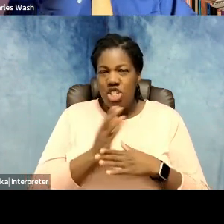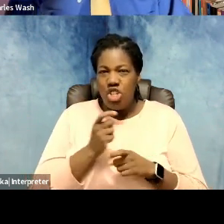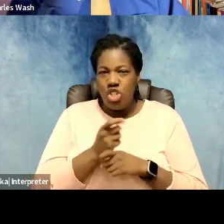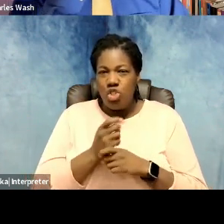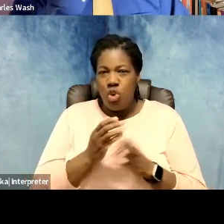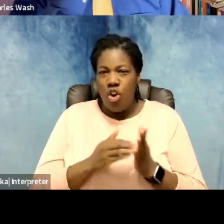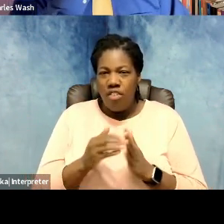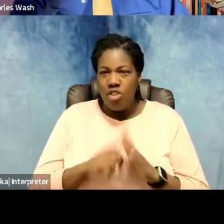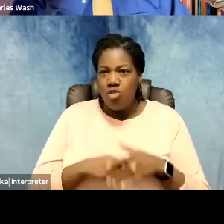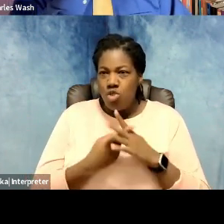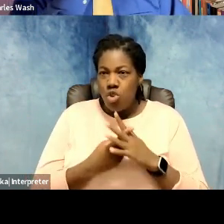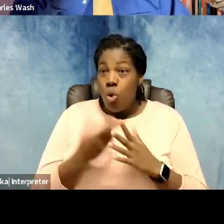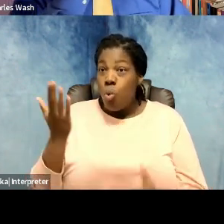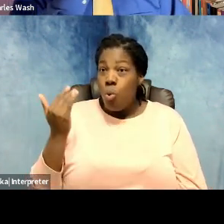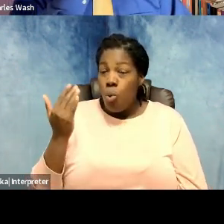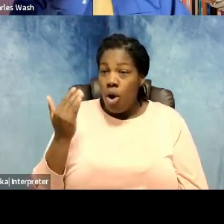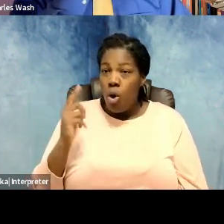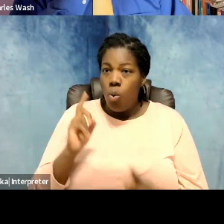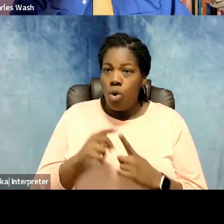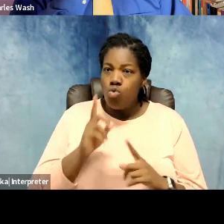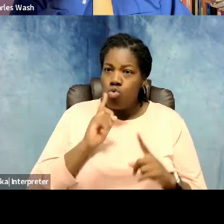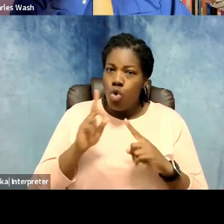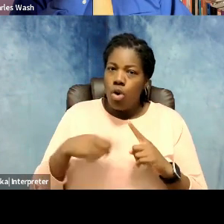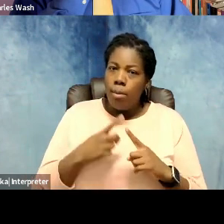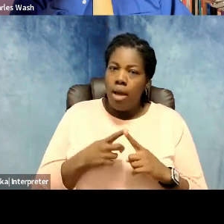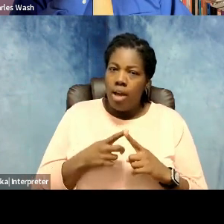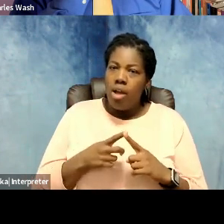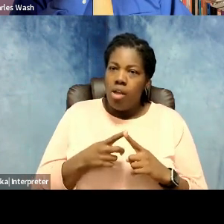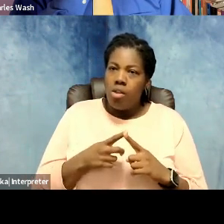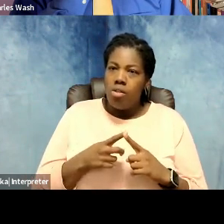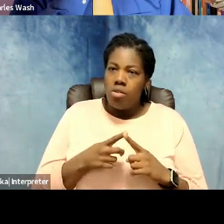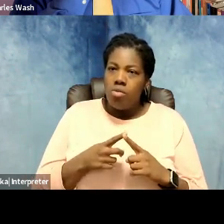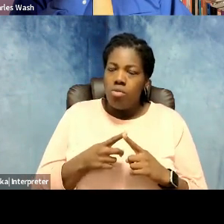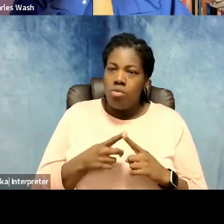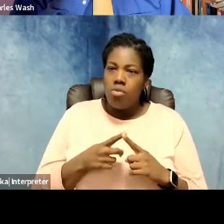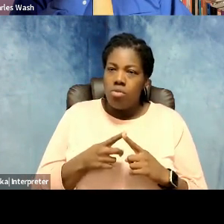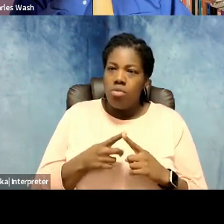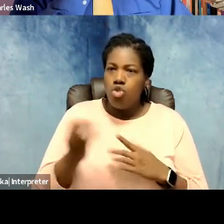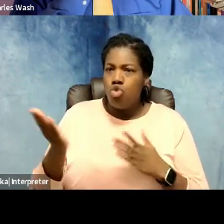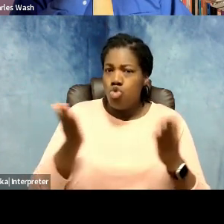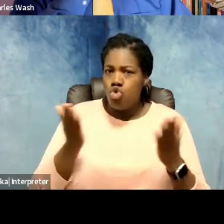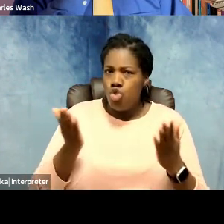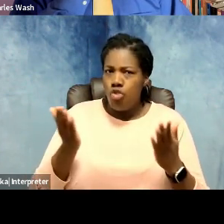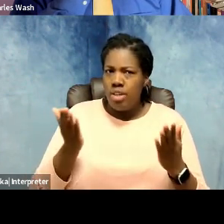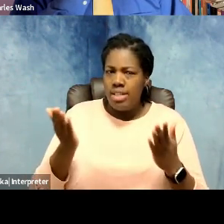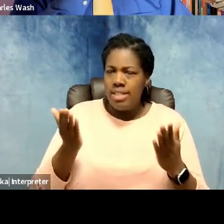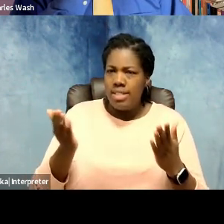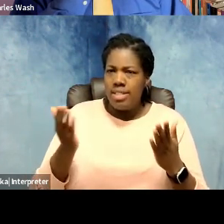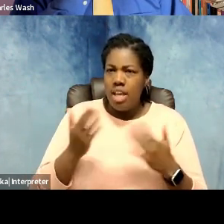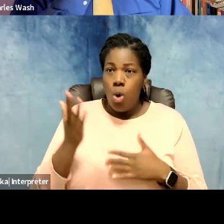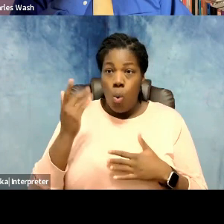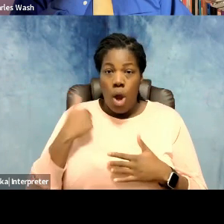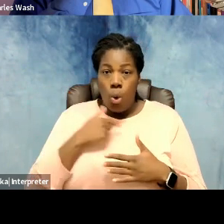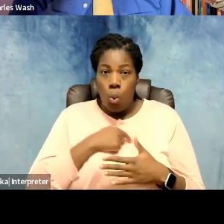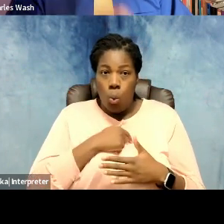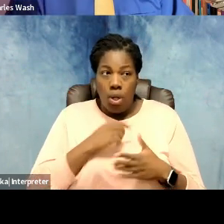kind of kick things off, just because, you know, when you talk about, you know, service, right, you know, service and why we lead